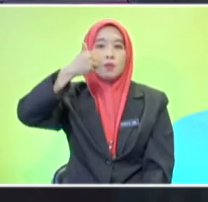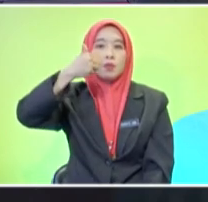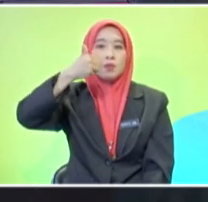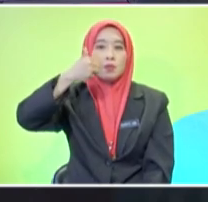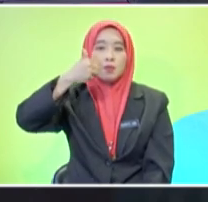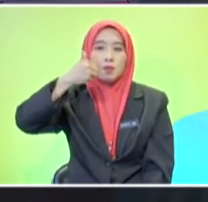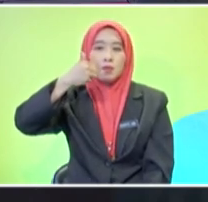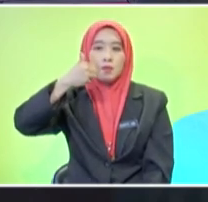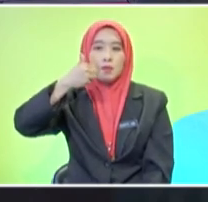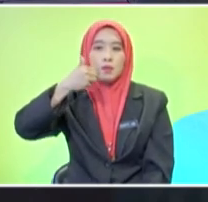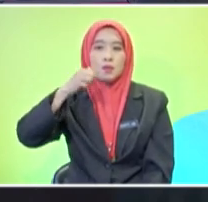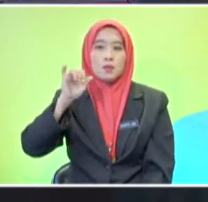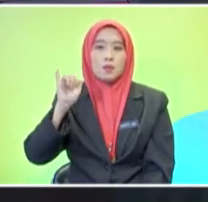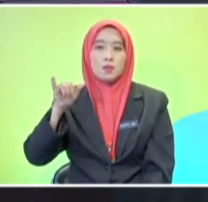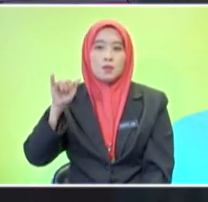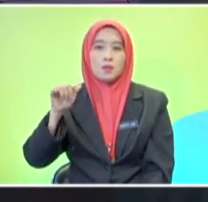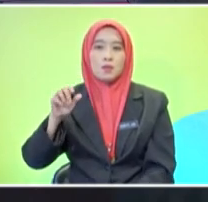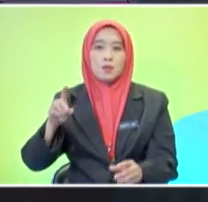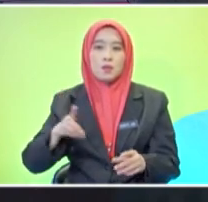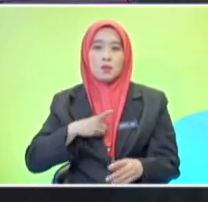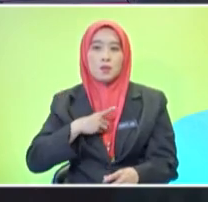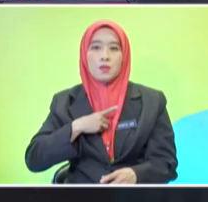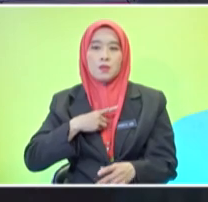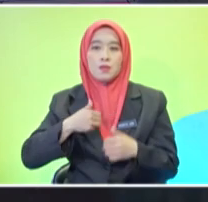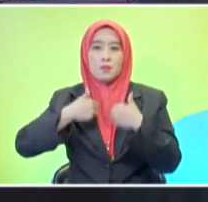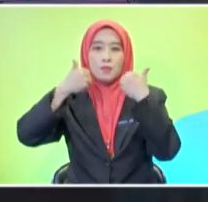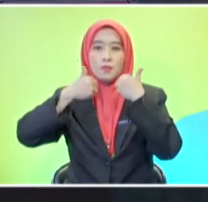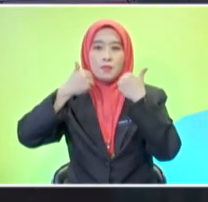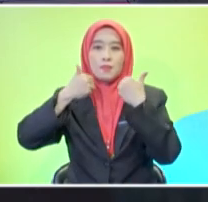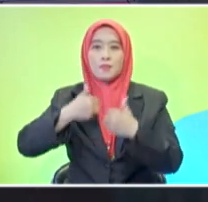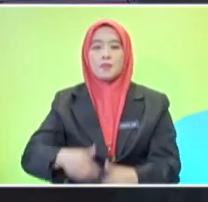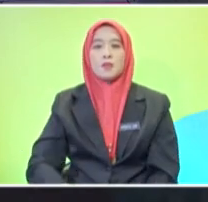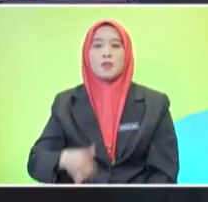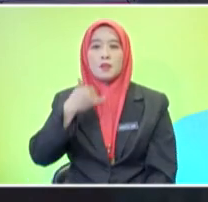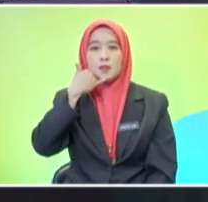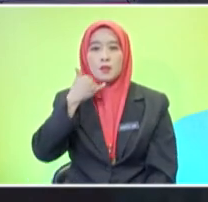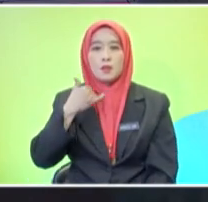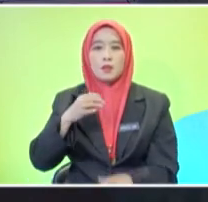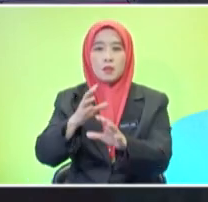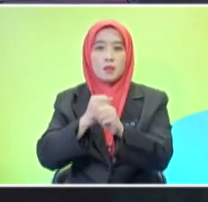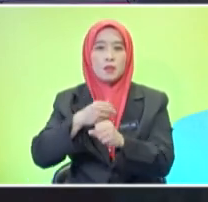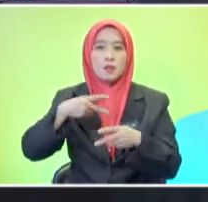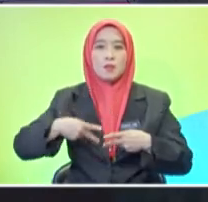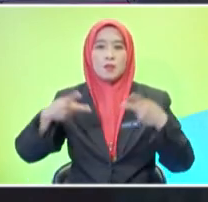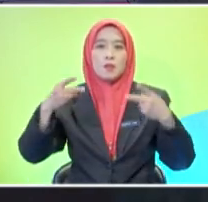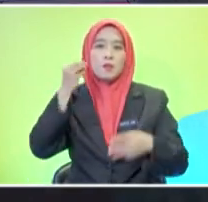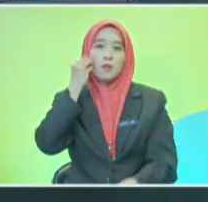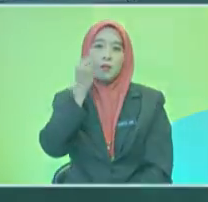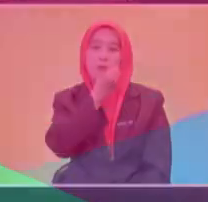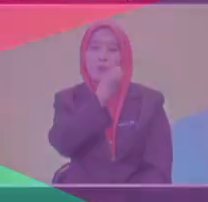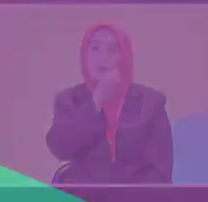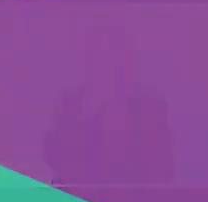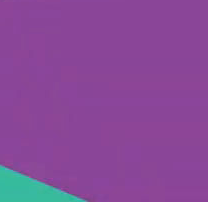line? Yes, I did. Okay. Yay, me! A special limited edition flower just for you. Oh, thank you, Mr. Q.